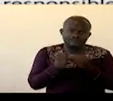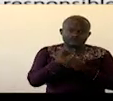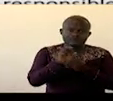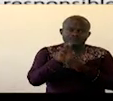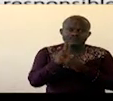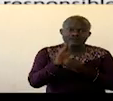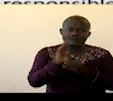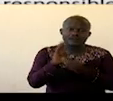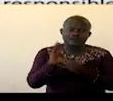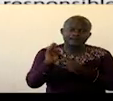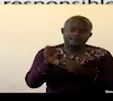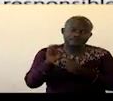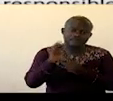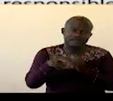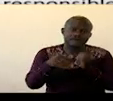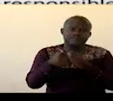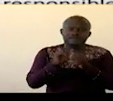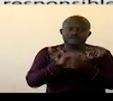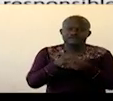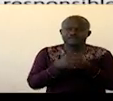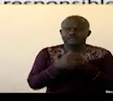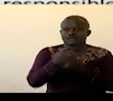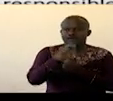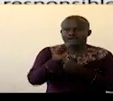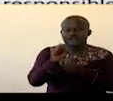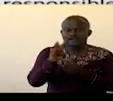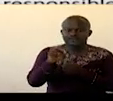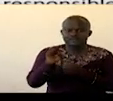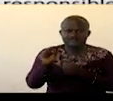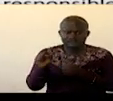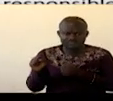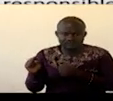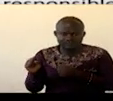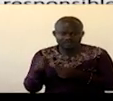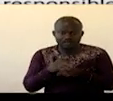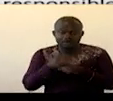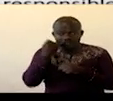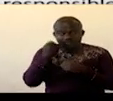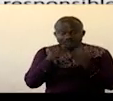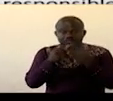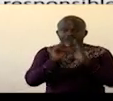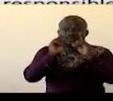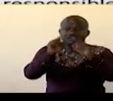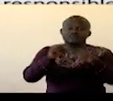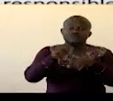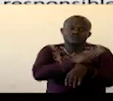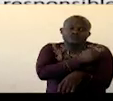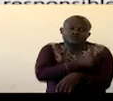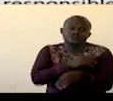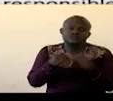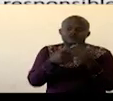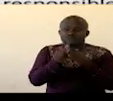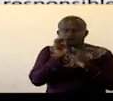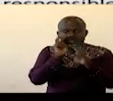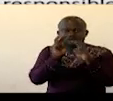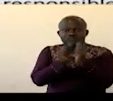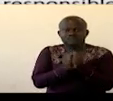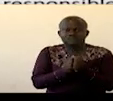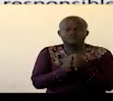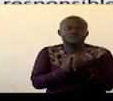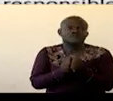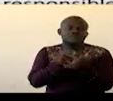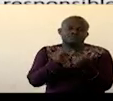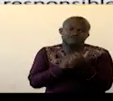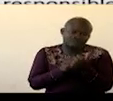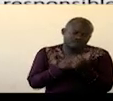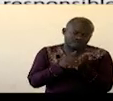to make gloves. I'm sure when you go to the hospital, you see medical doctors